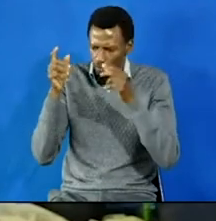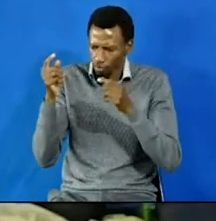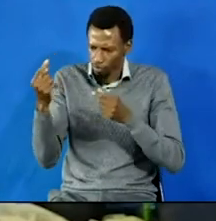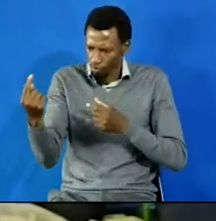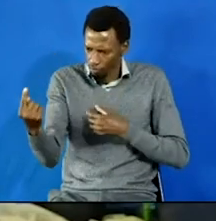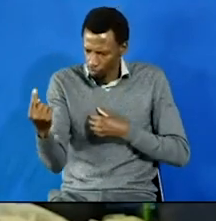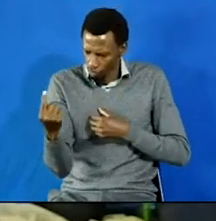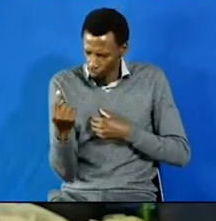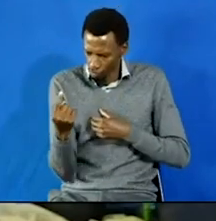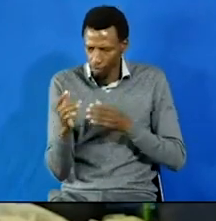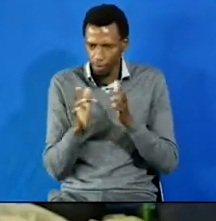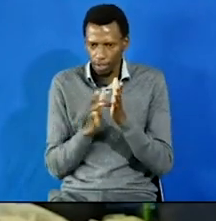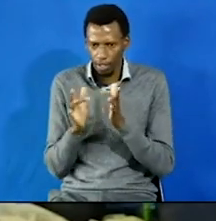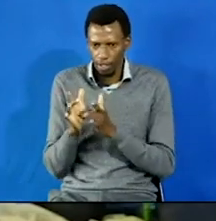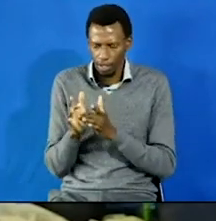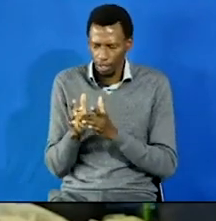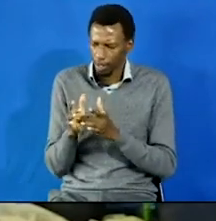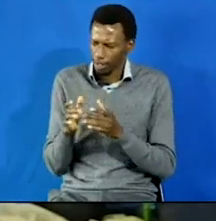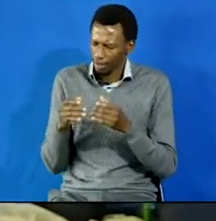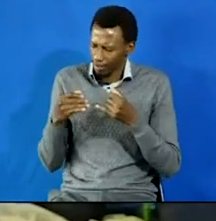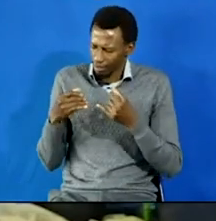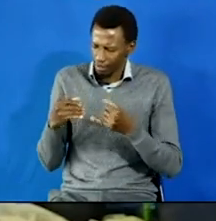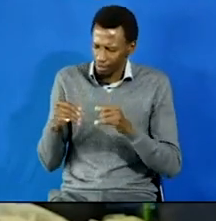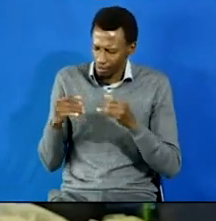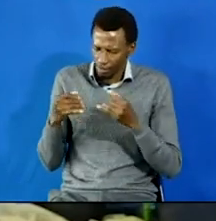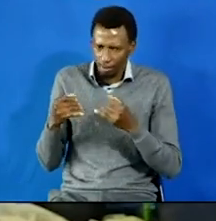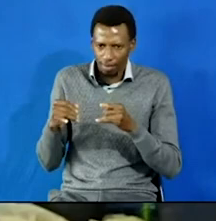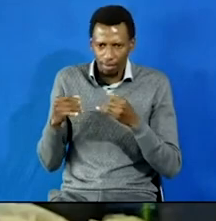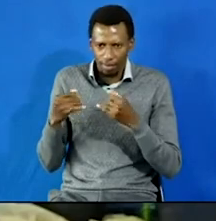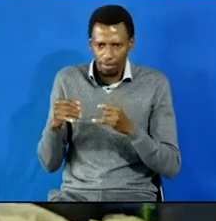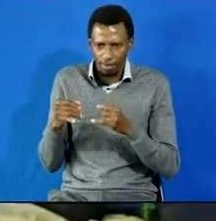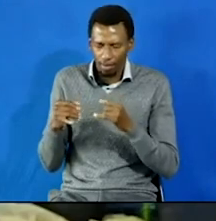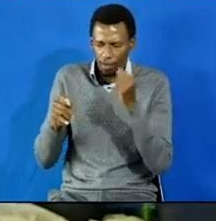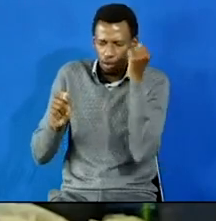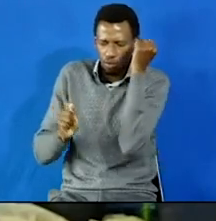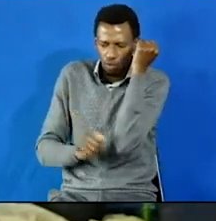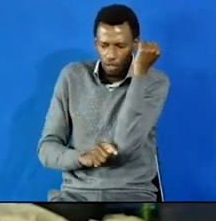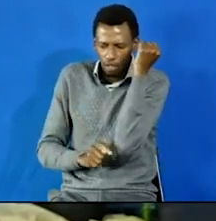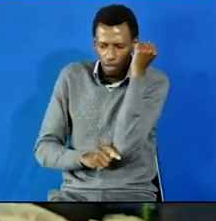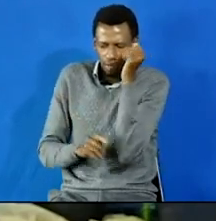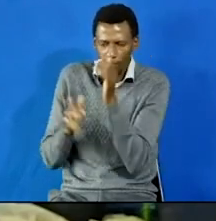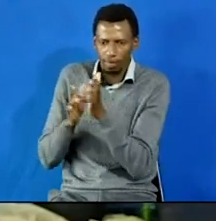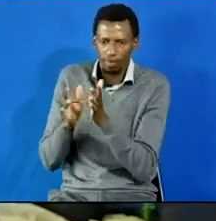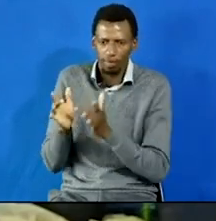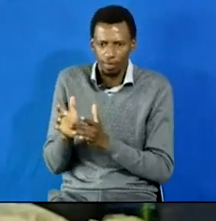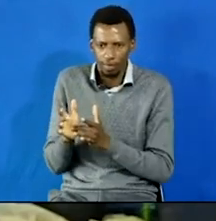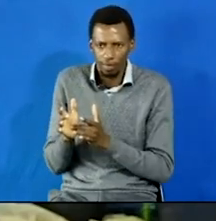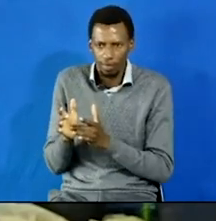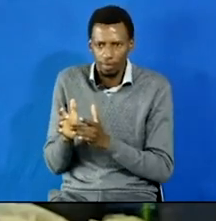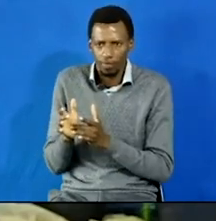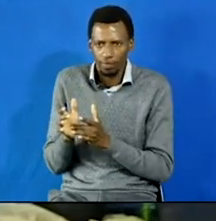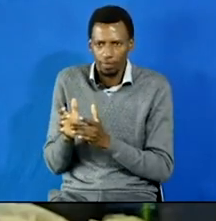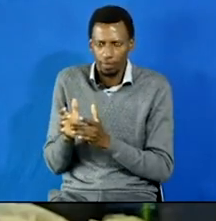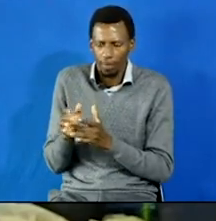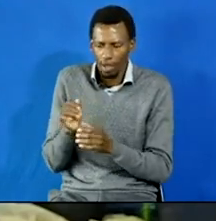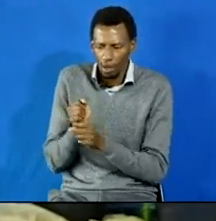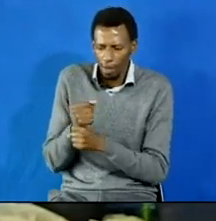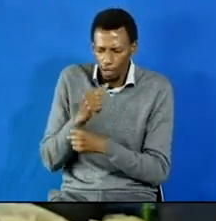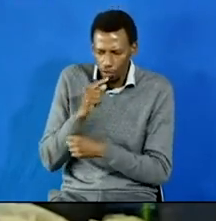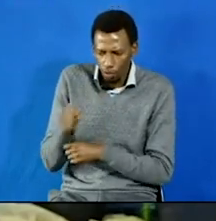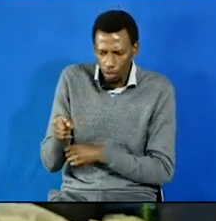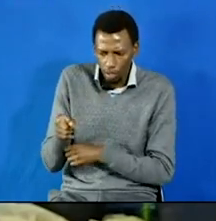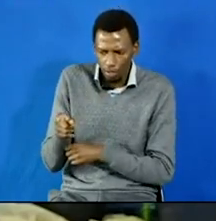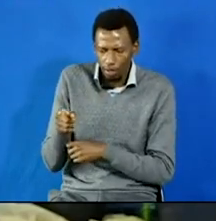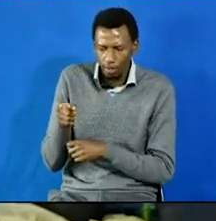him and tried to tempt him, making sure that he